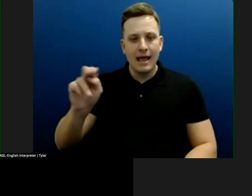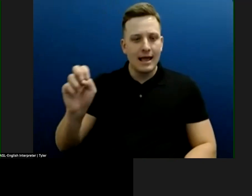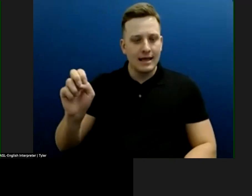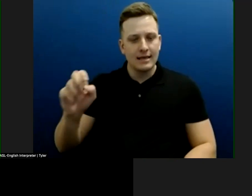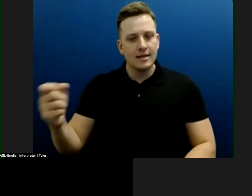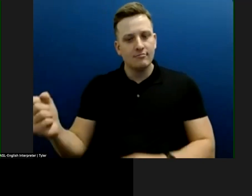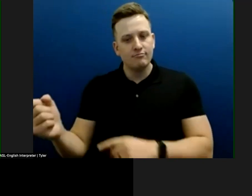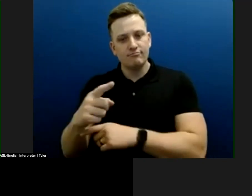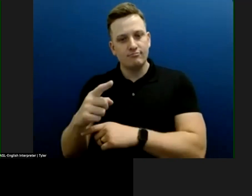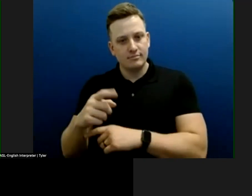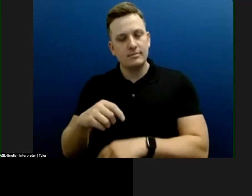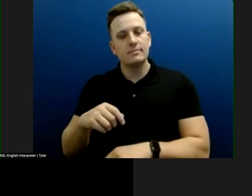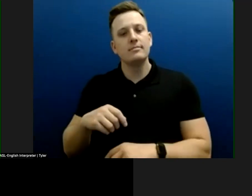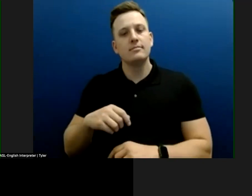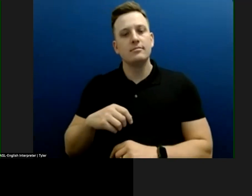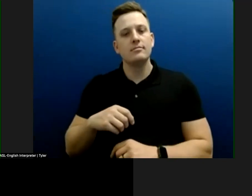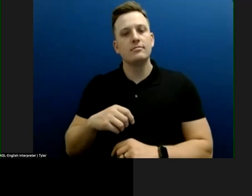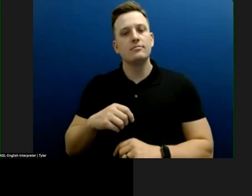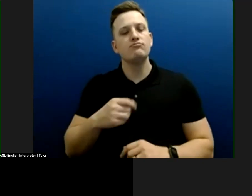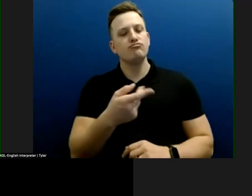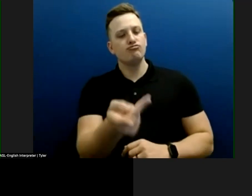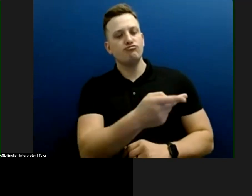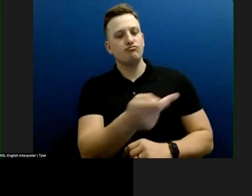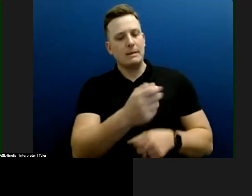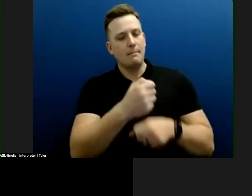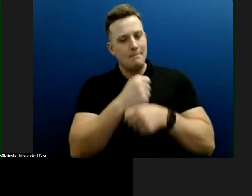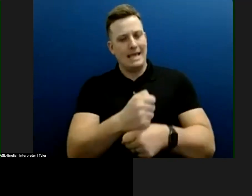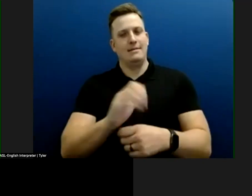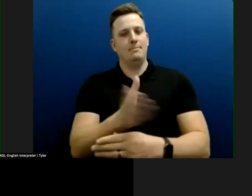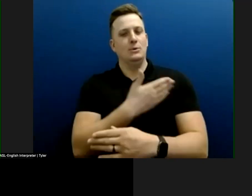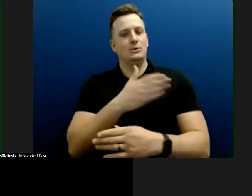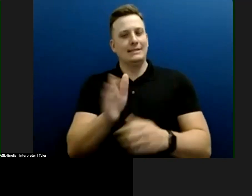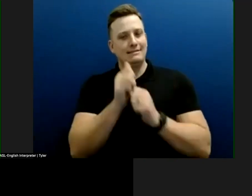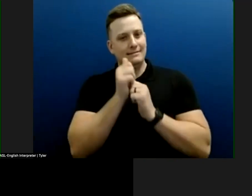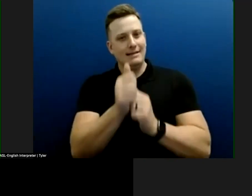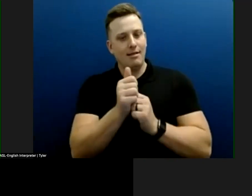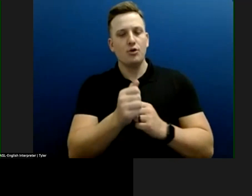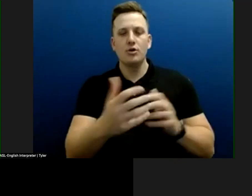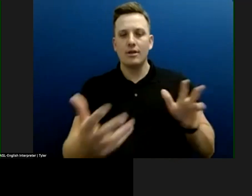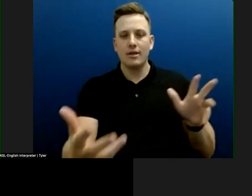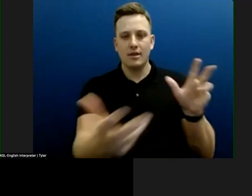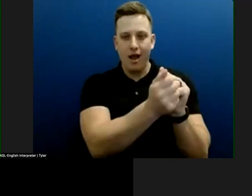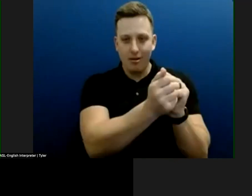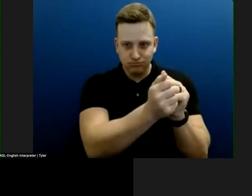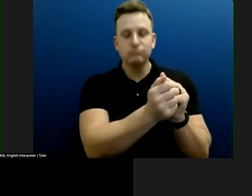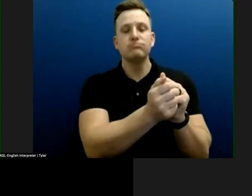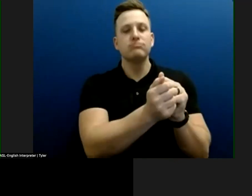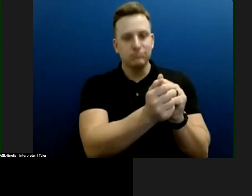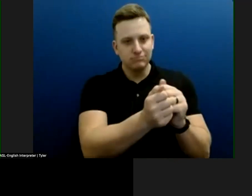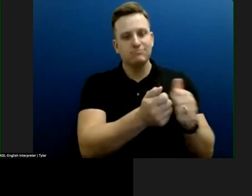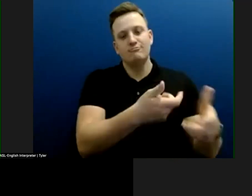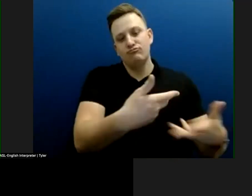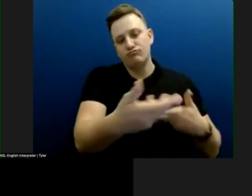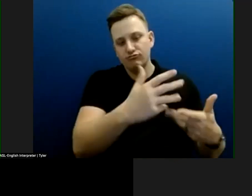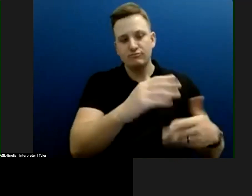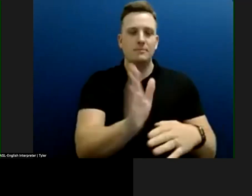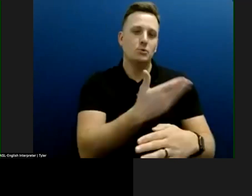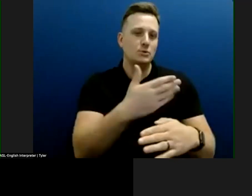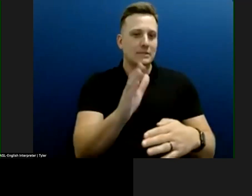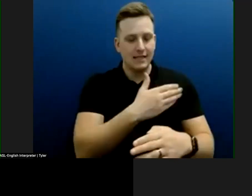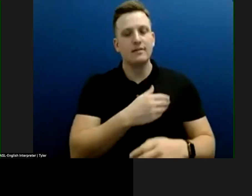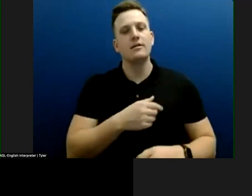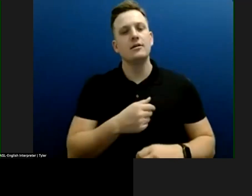a music they make together with their interaction, a togetherness in their interaction, and they are present and